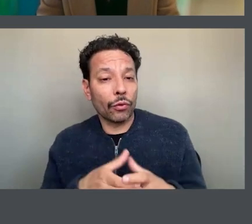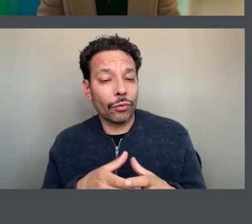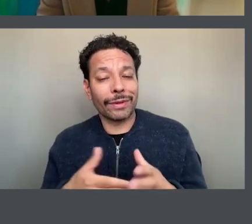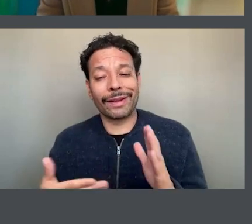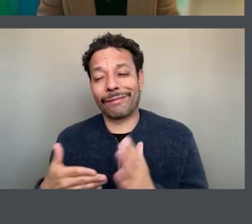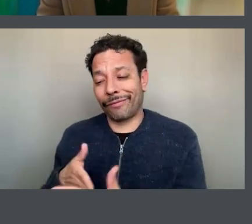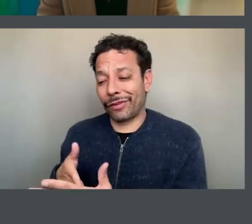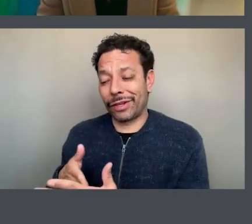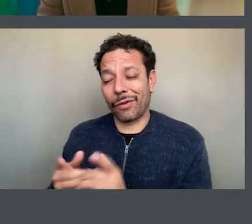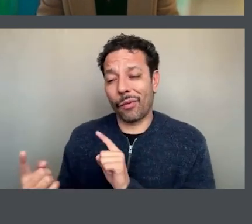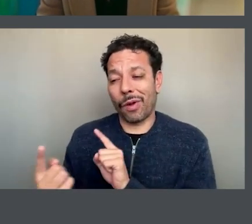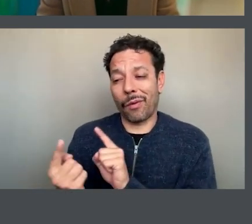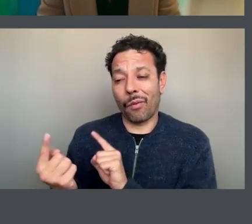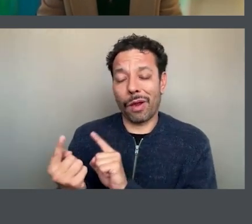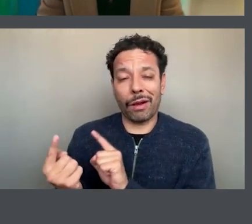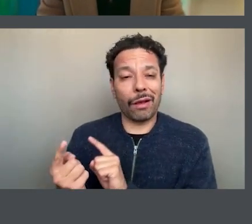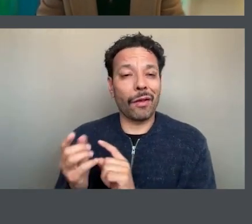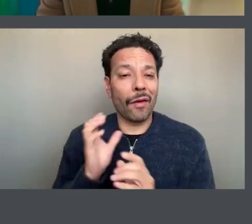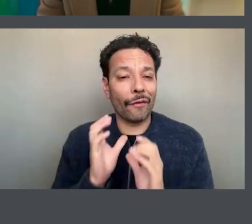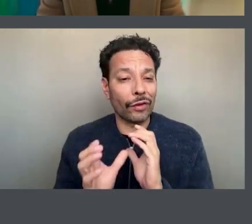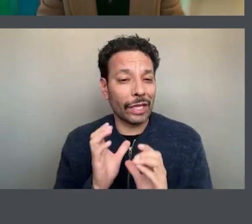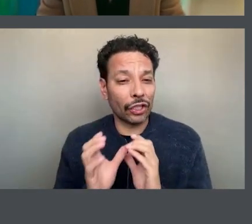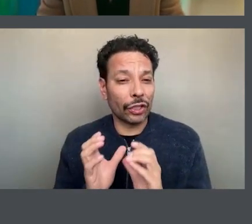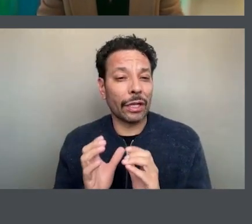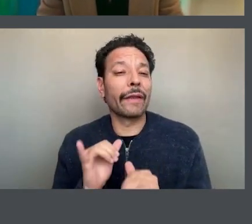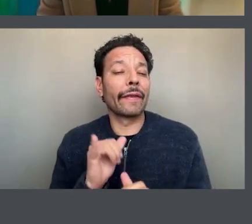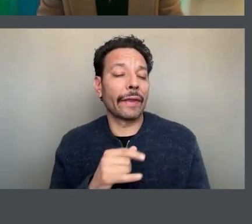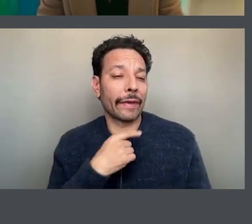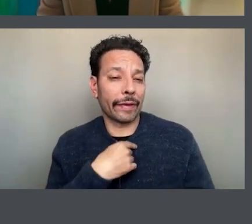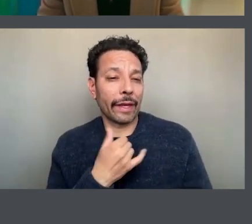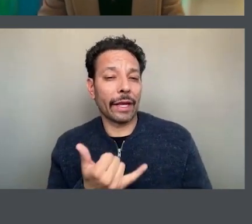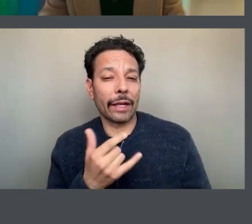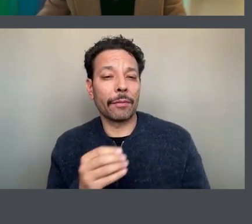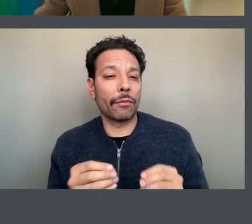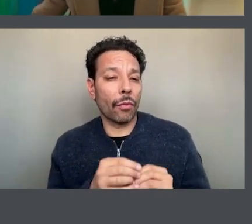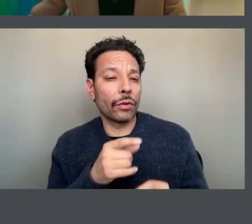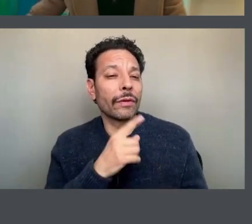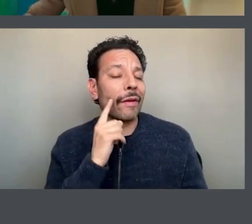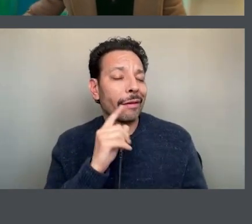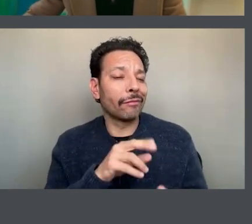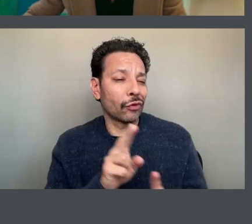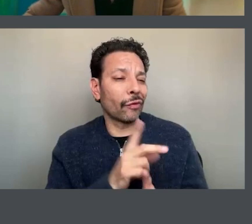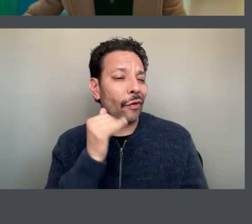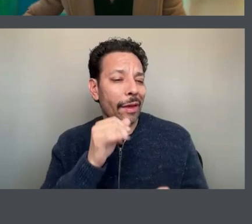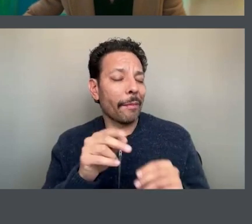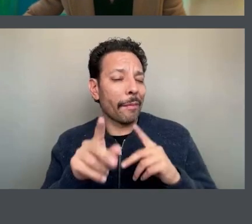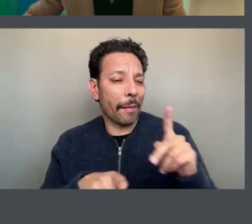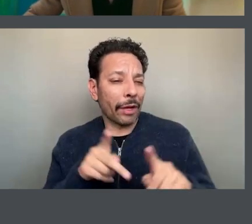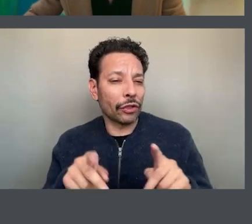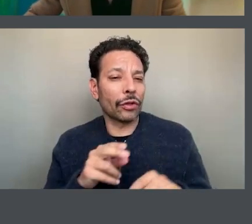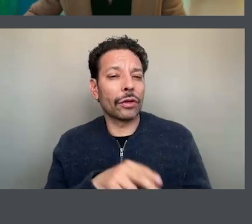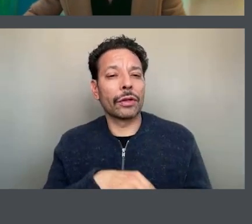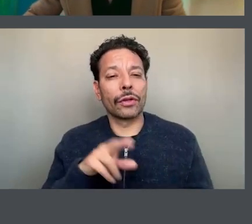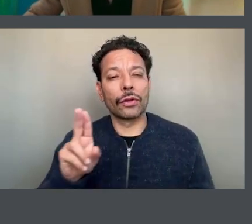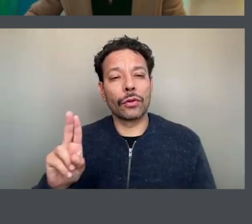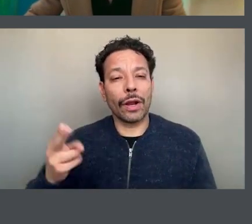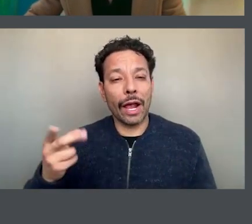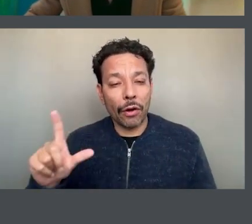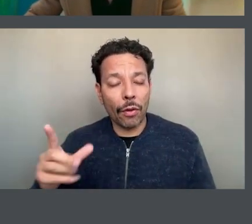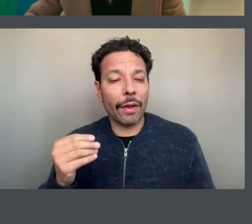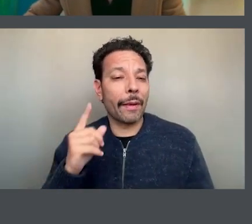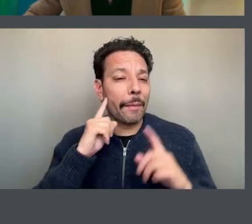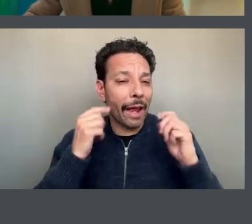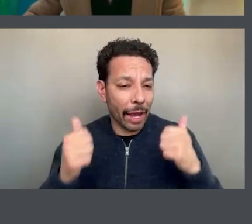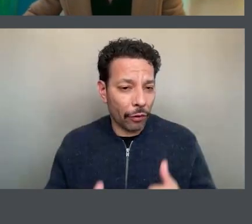versus one-on-one conversation. And again, something that is applicable to both populations, unilateral and bilateral hearing loss.